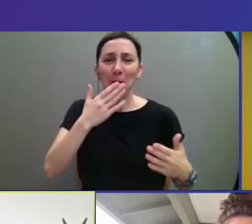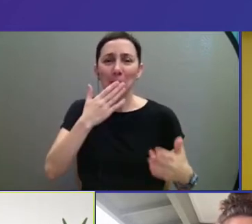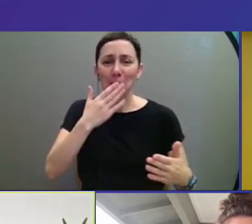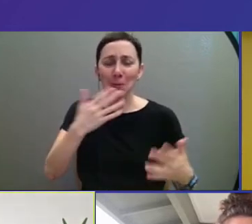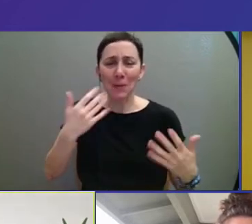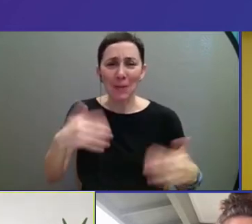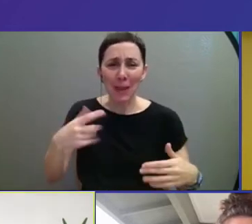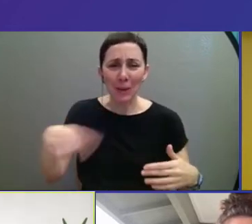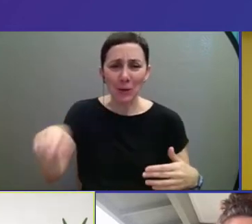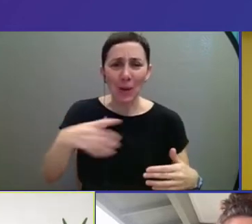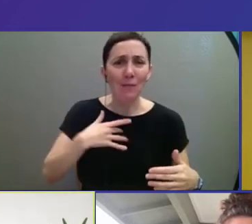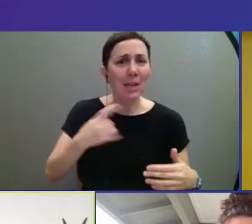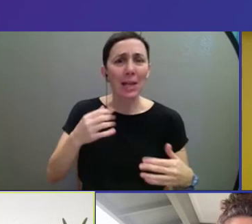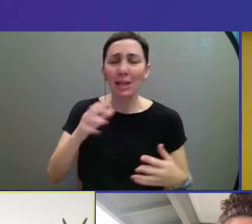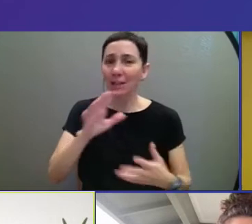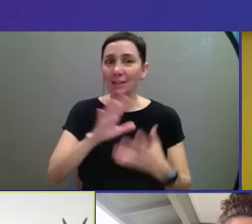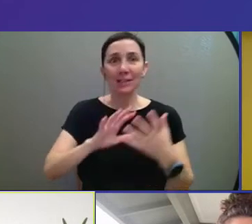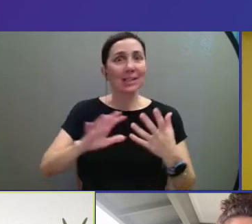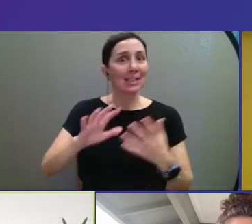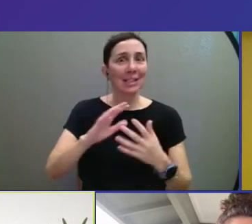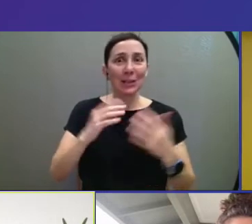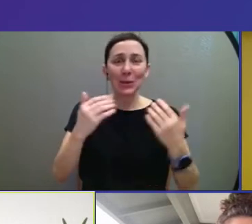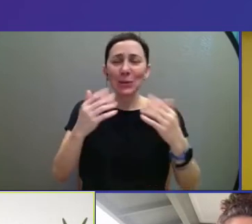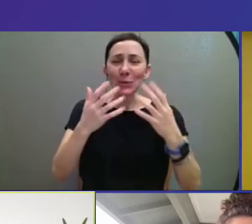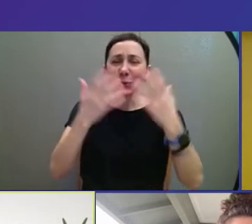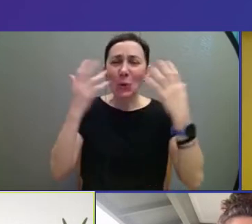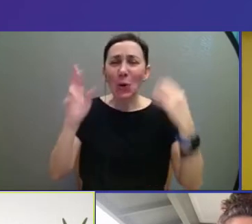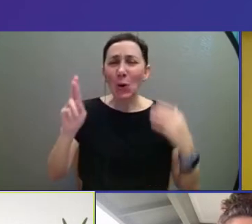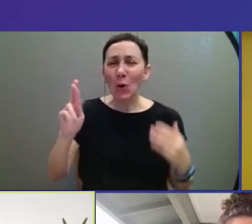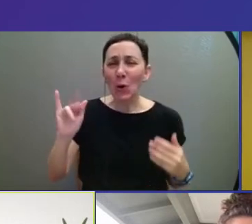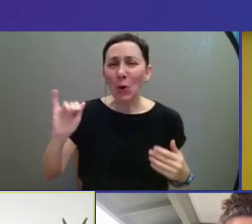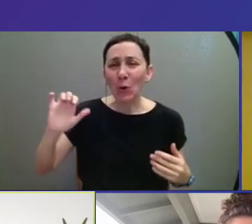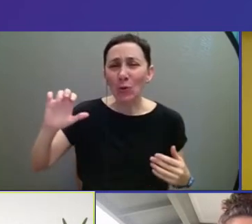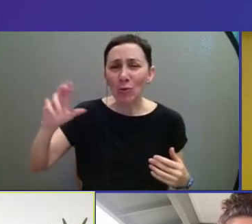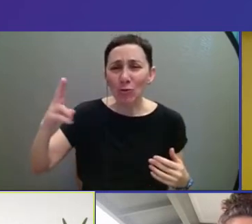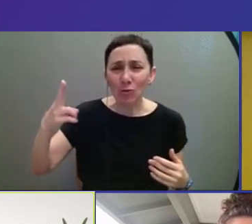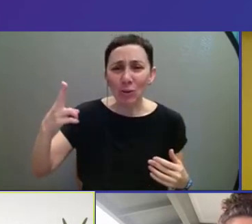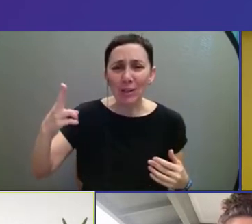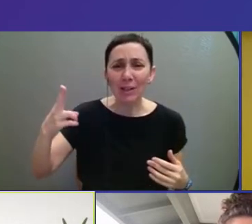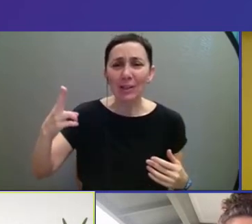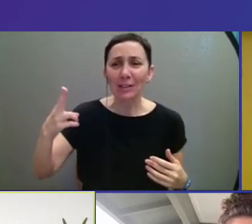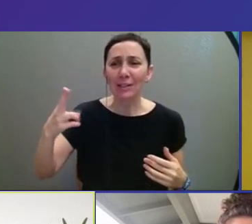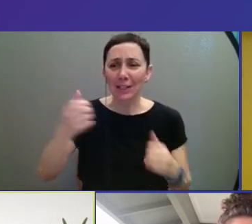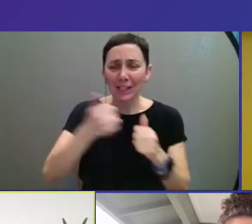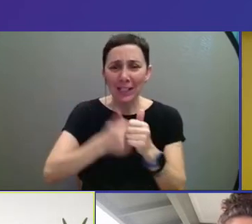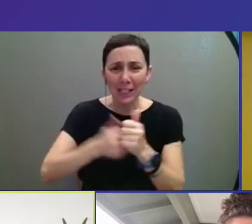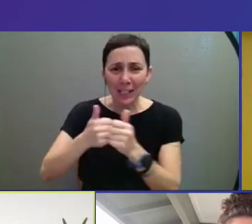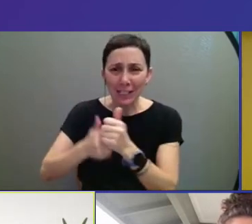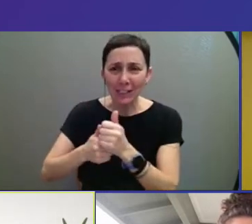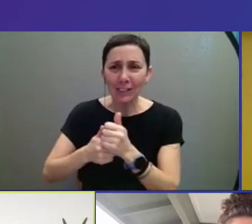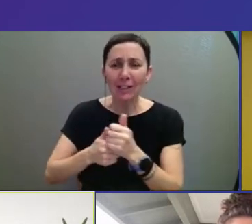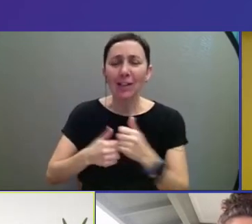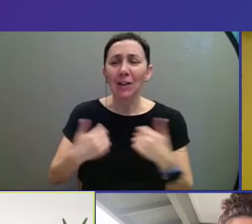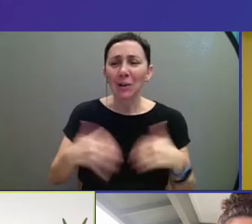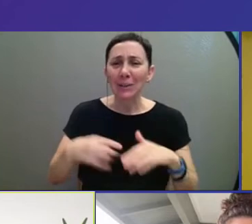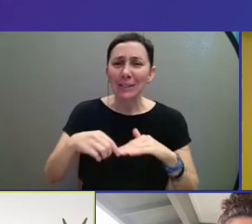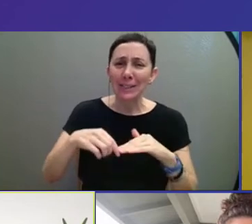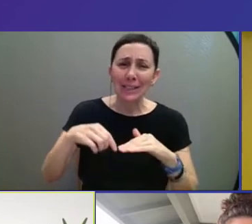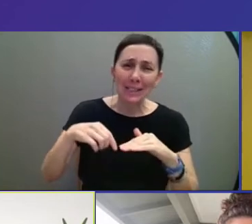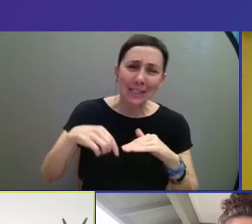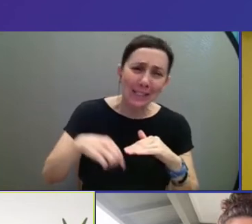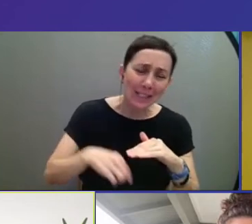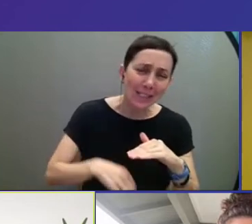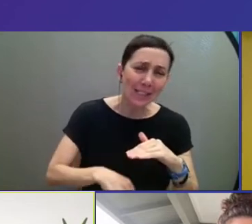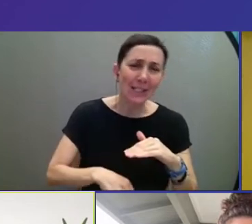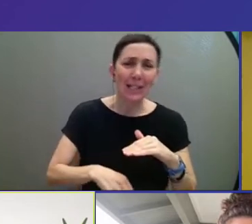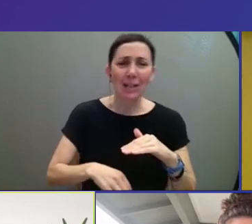little dizzy because there's so much richness and juicy thing and deepness, and also how deep you all of them, I